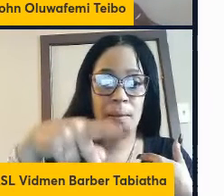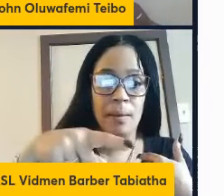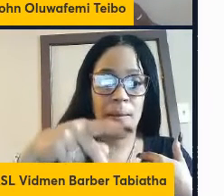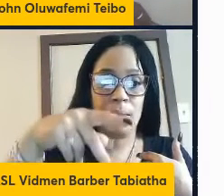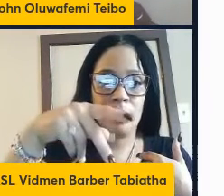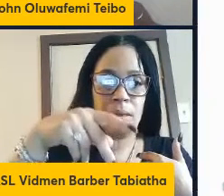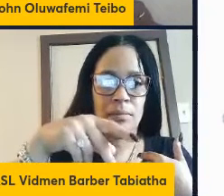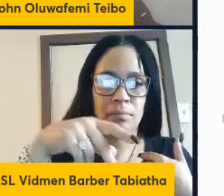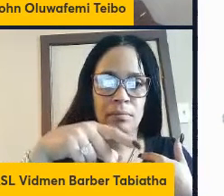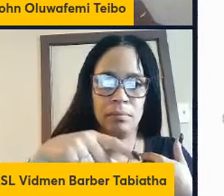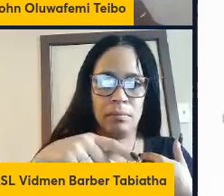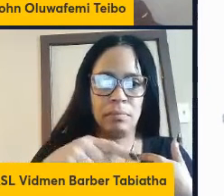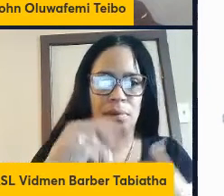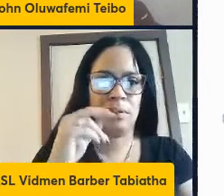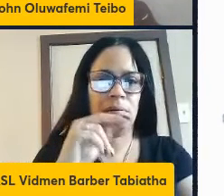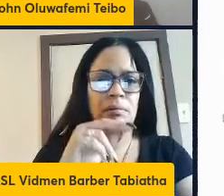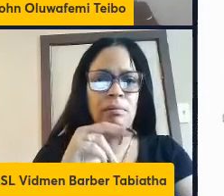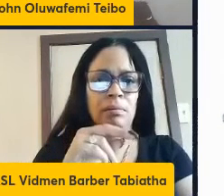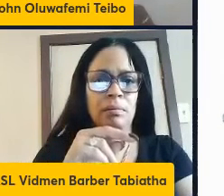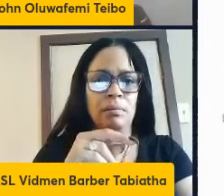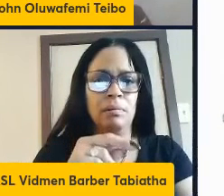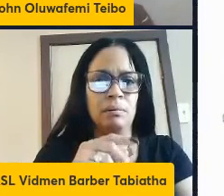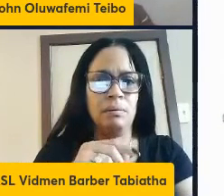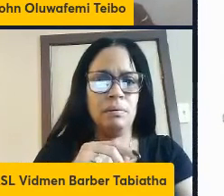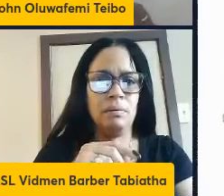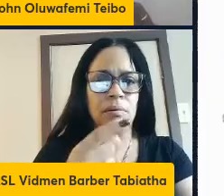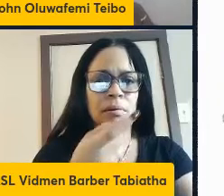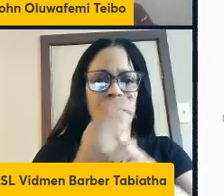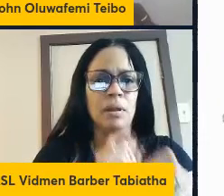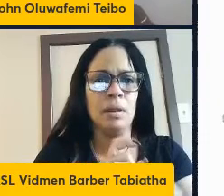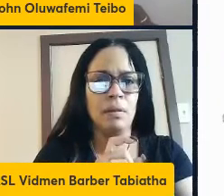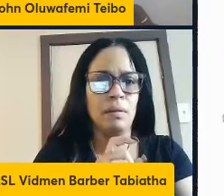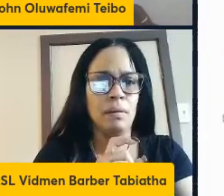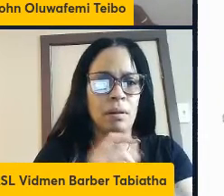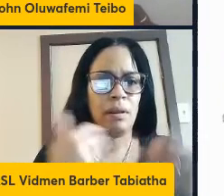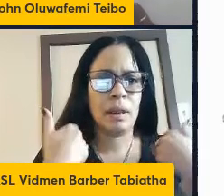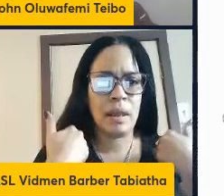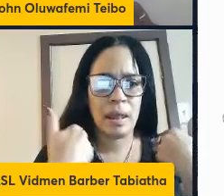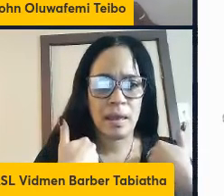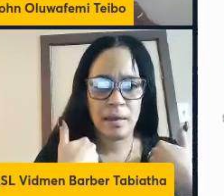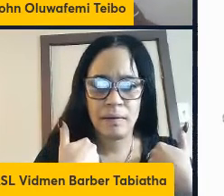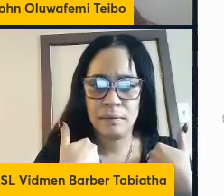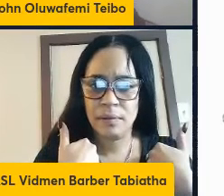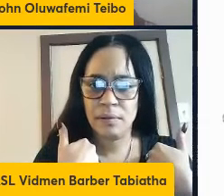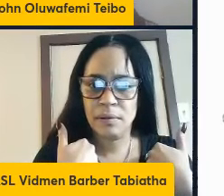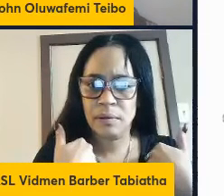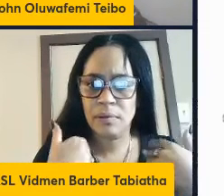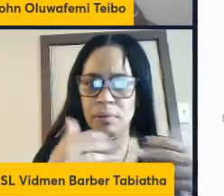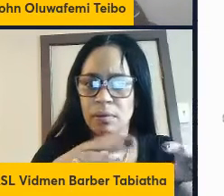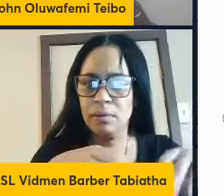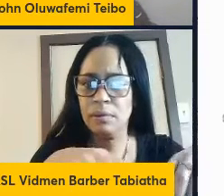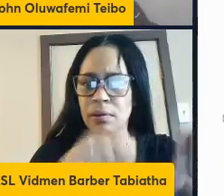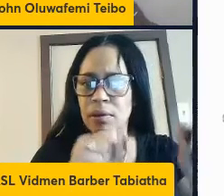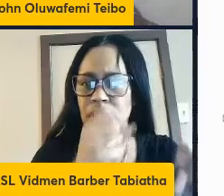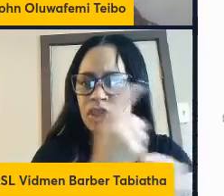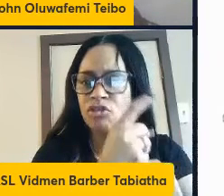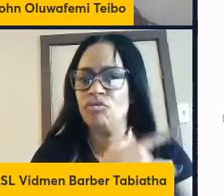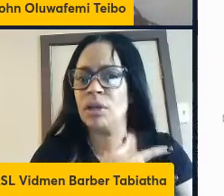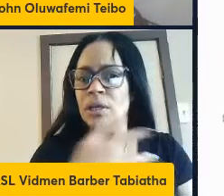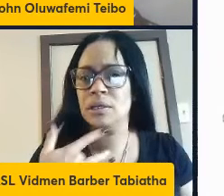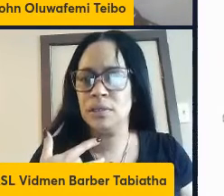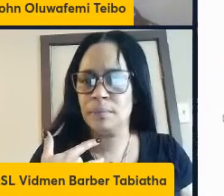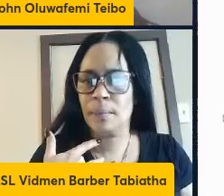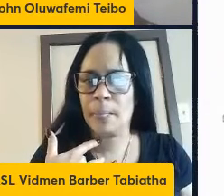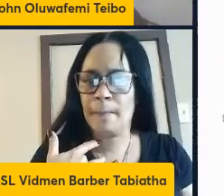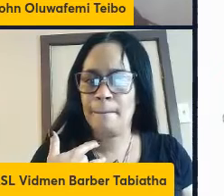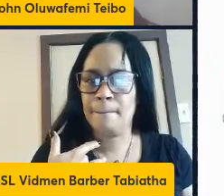that was done. And from the construct having the CHI compared to the white type, we saw that the